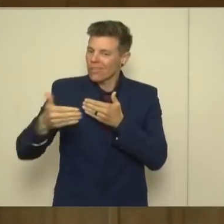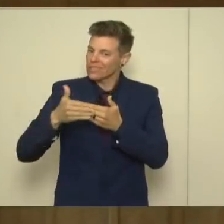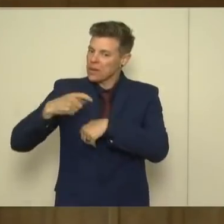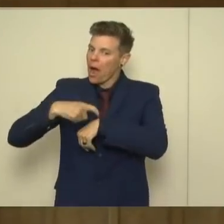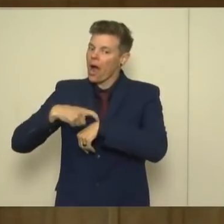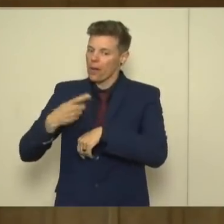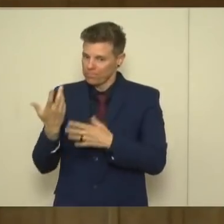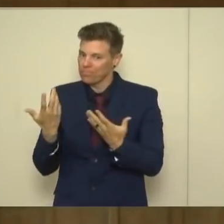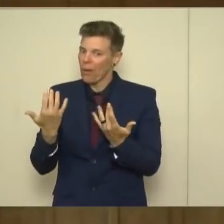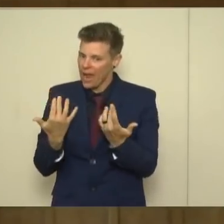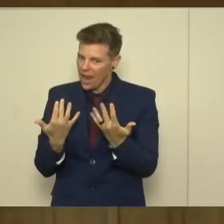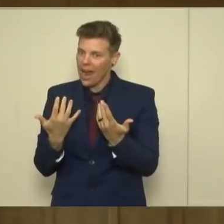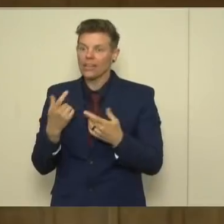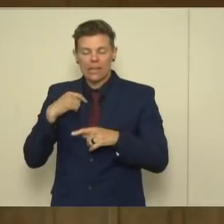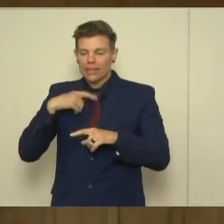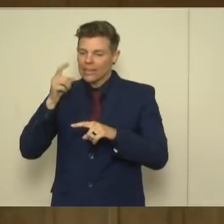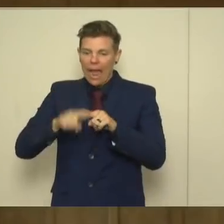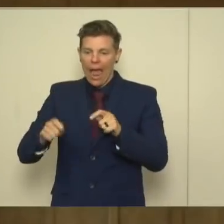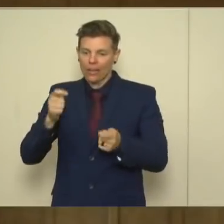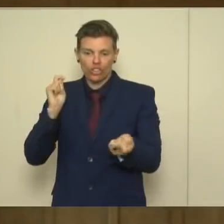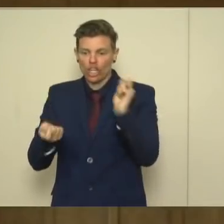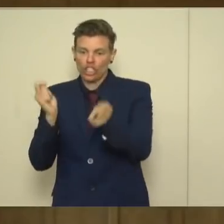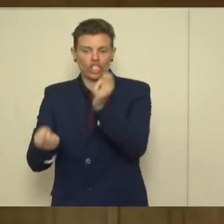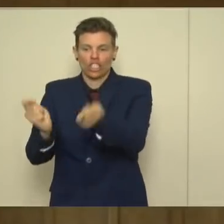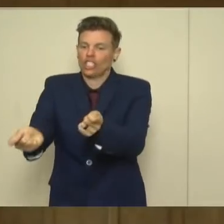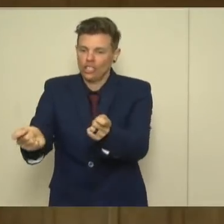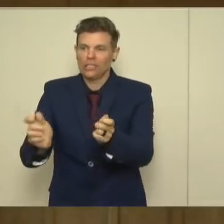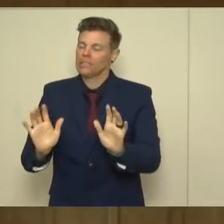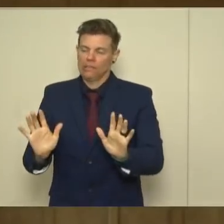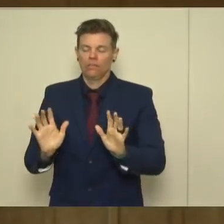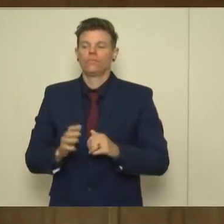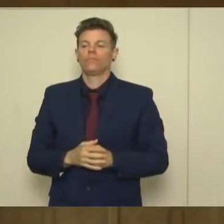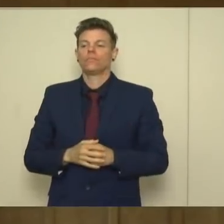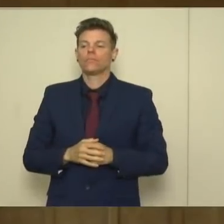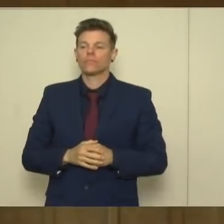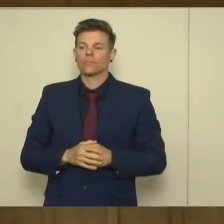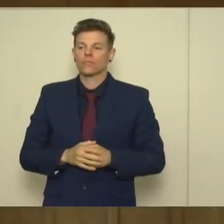Also, we purposely timed the public health order in the